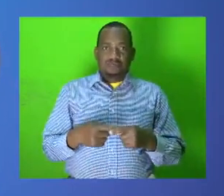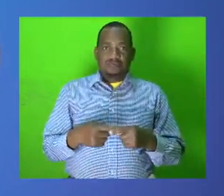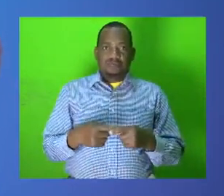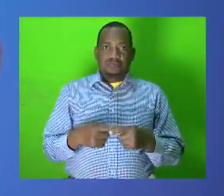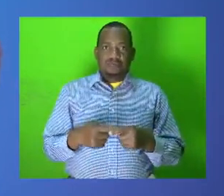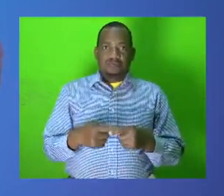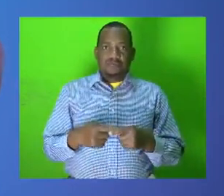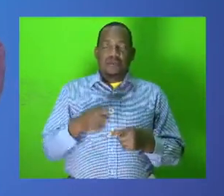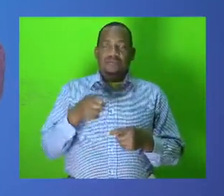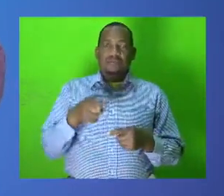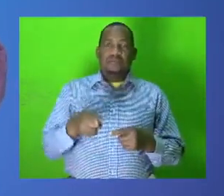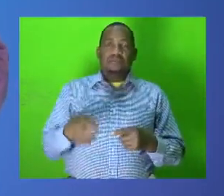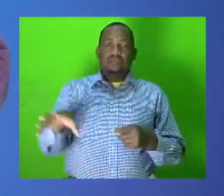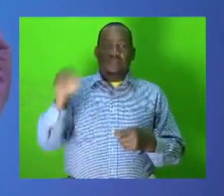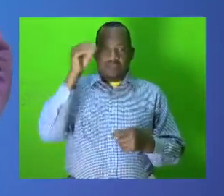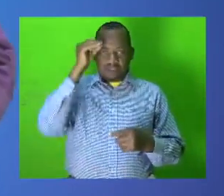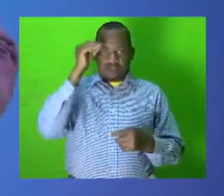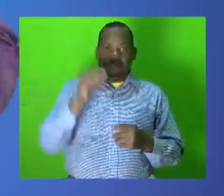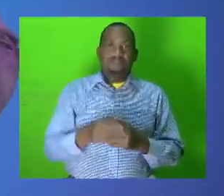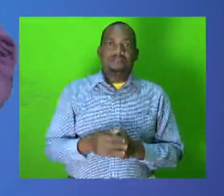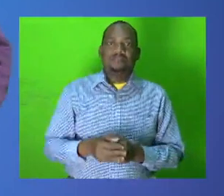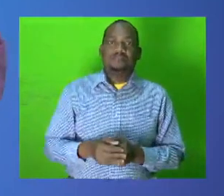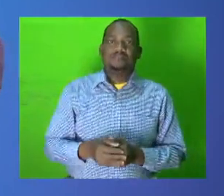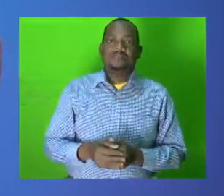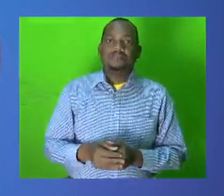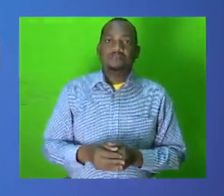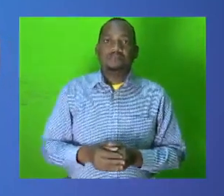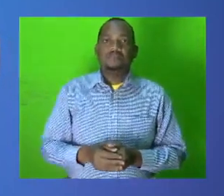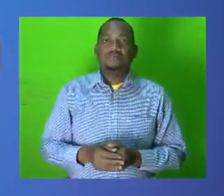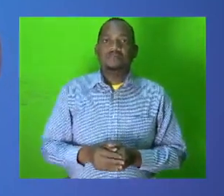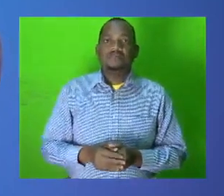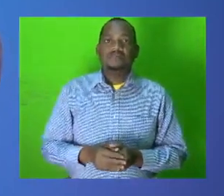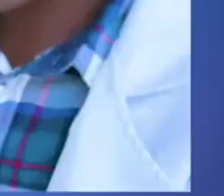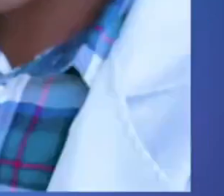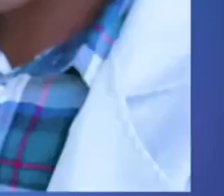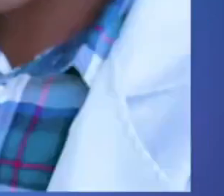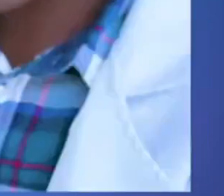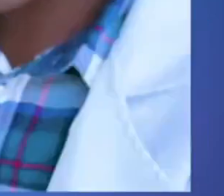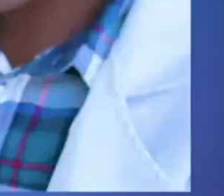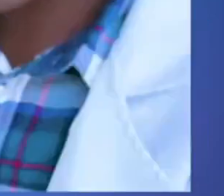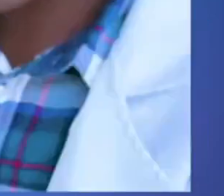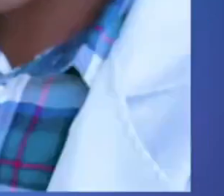teacher, Mr. Victor Tadei Clements.